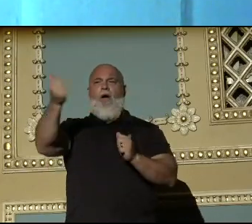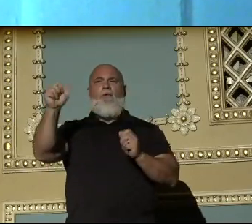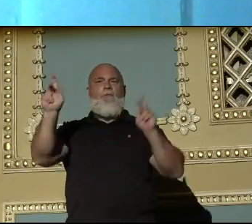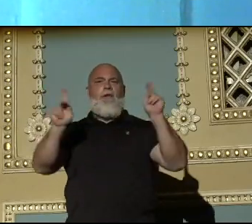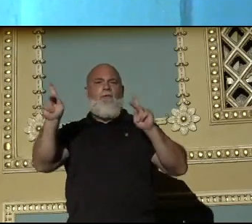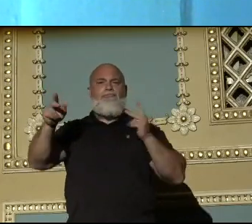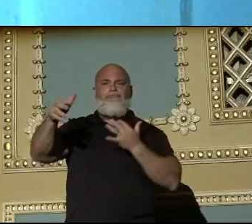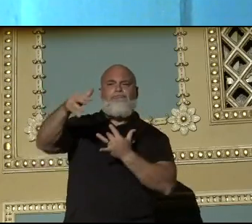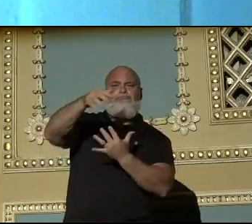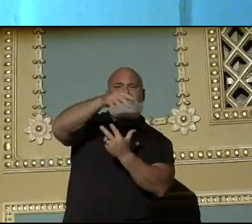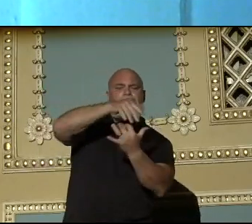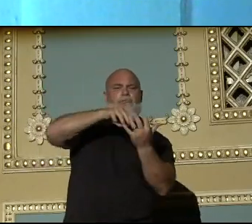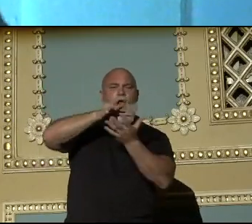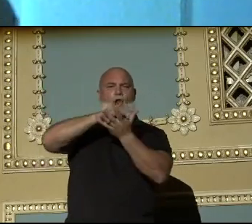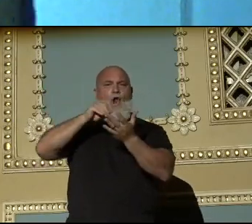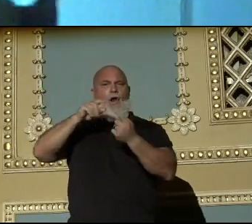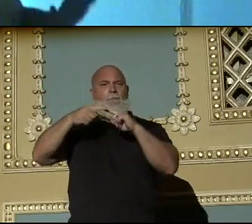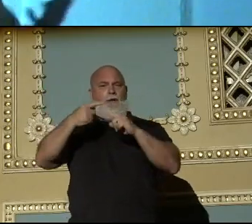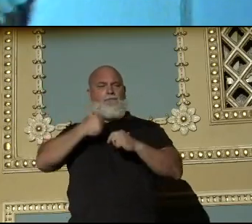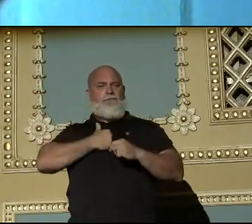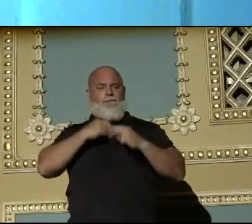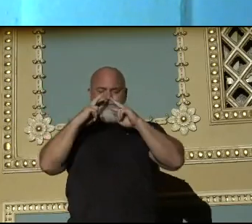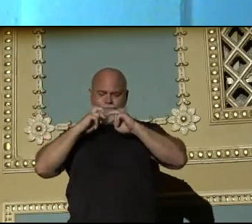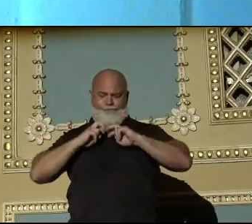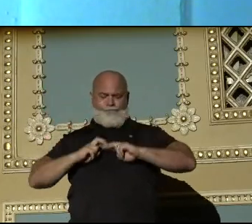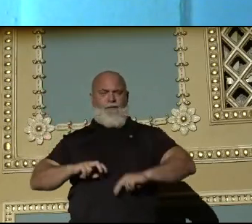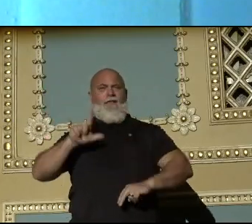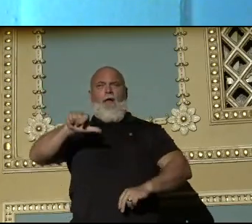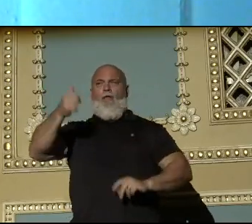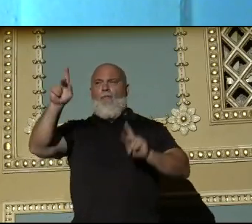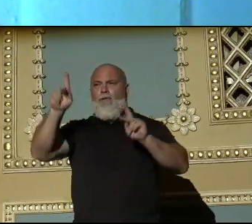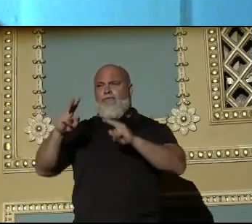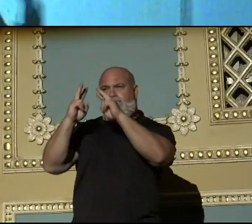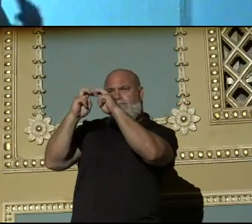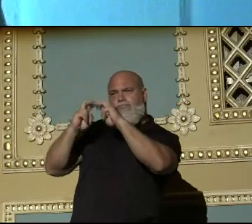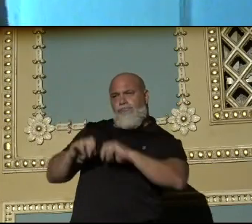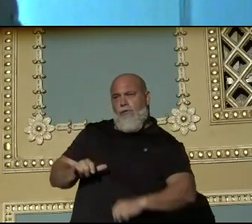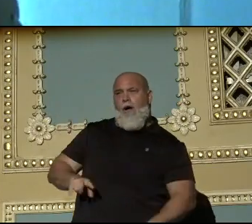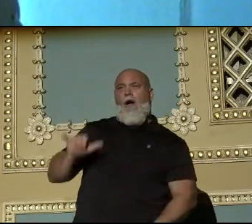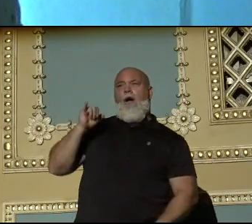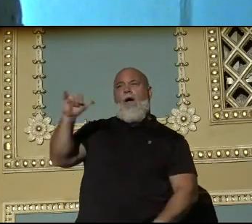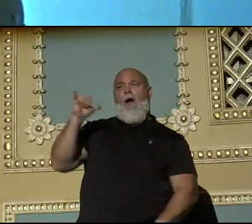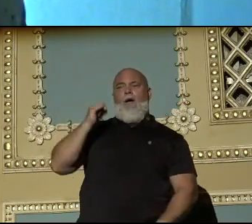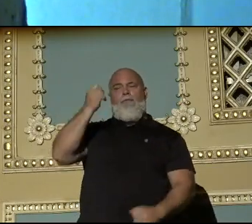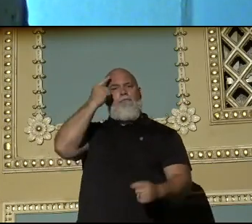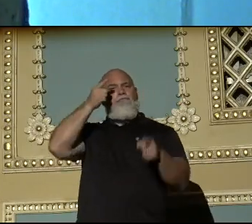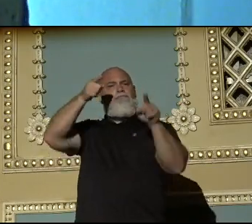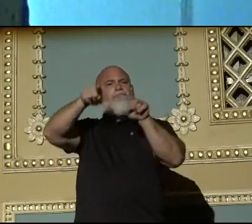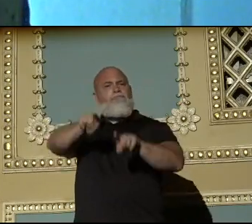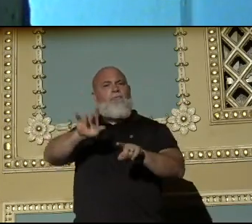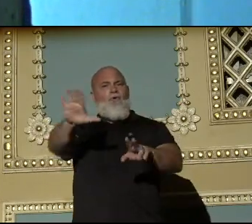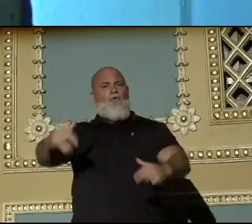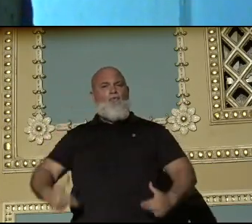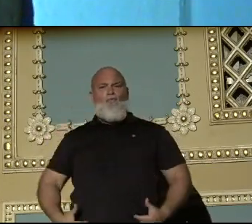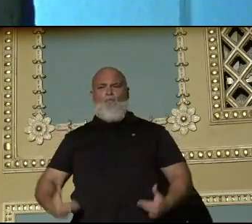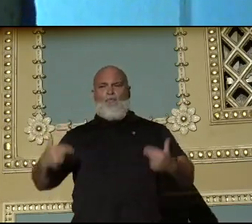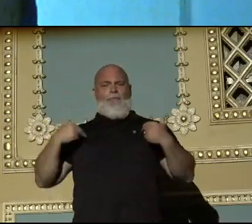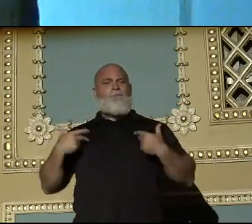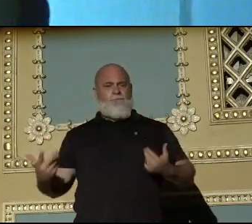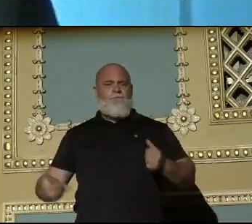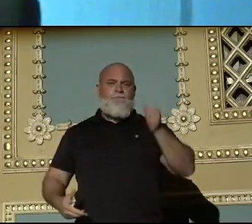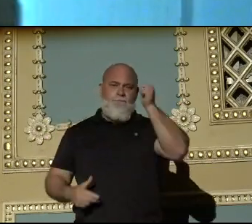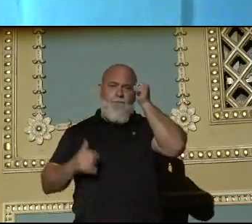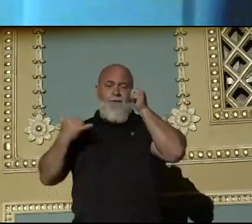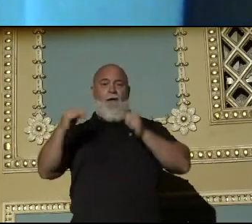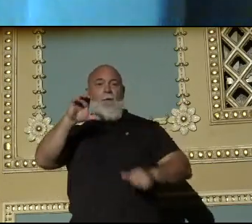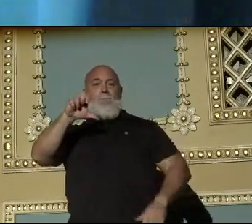people, learning about yourself, learning about that other, and together understanding our humanity.